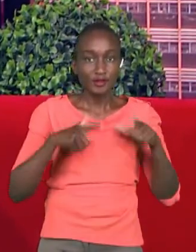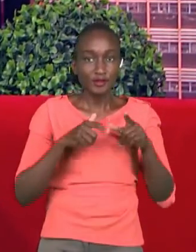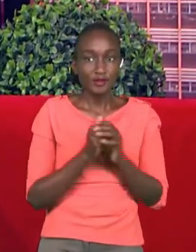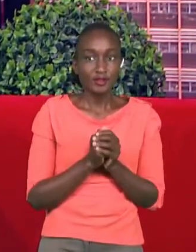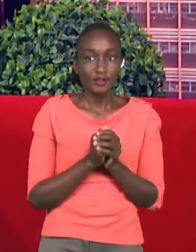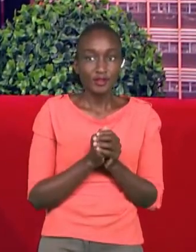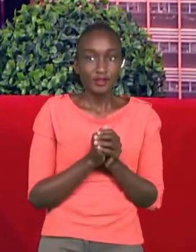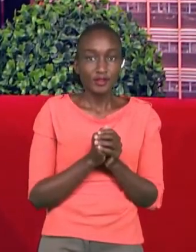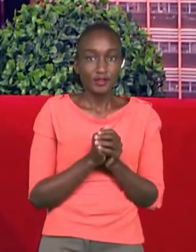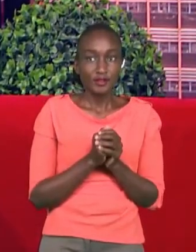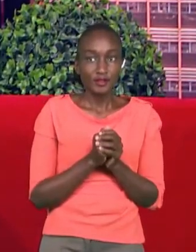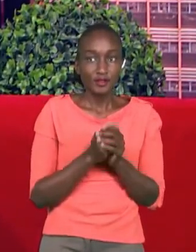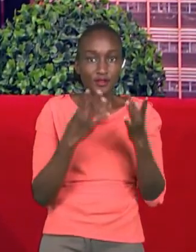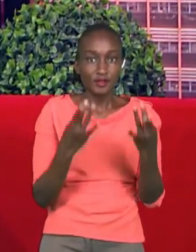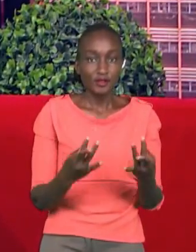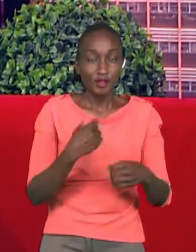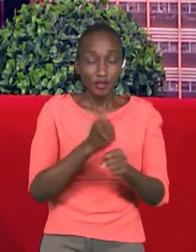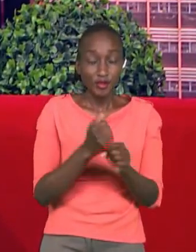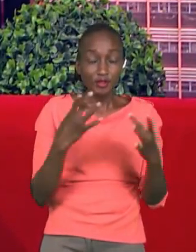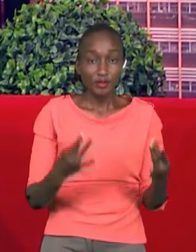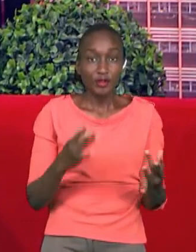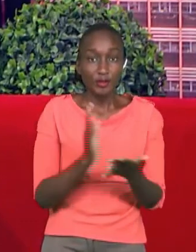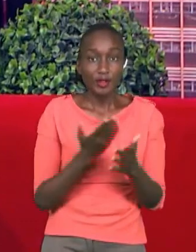Mm-hmm. Make yoga the, mm-hmm, part of your life. Yeah.